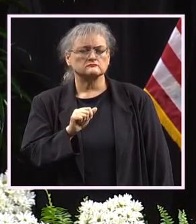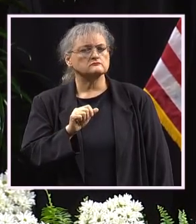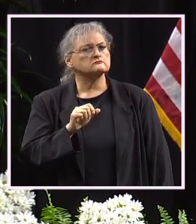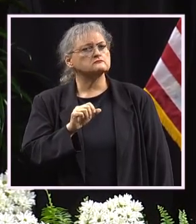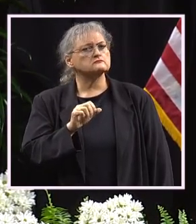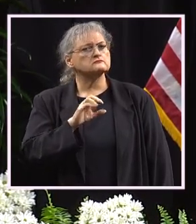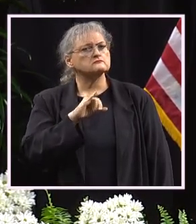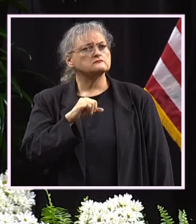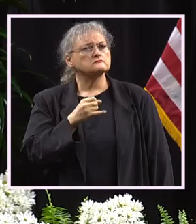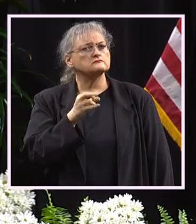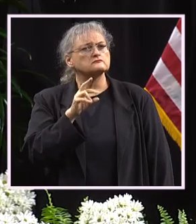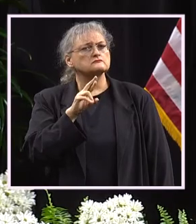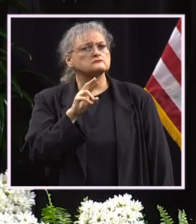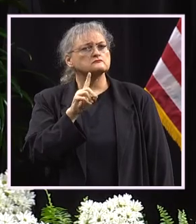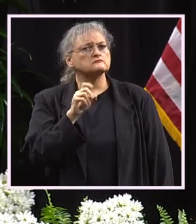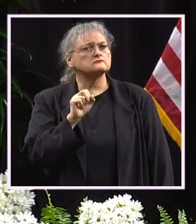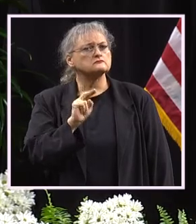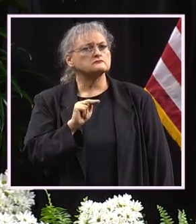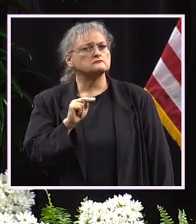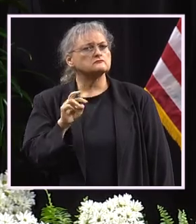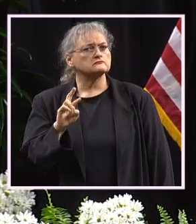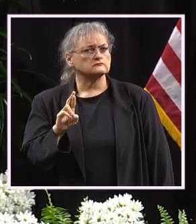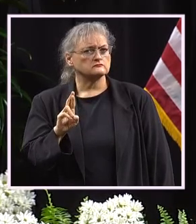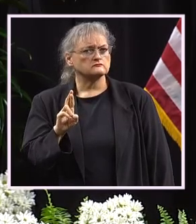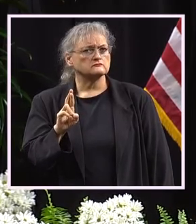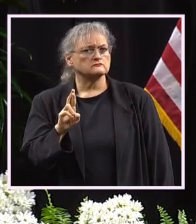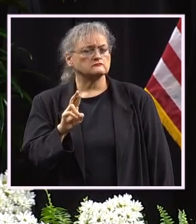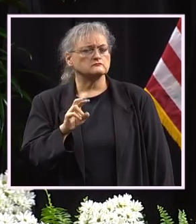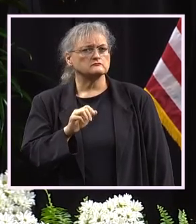Jordan Fowler Wright, MBA.